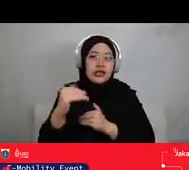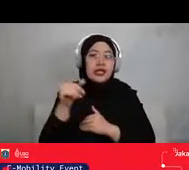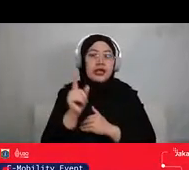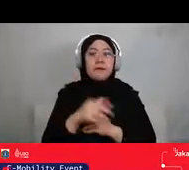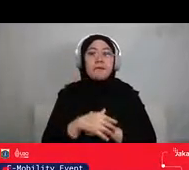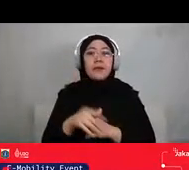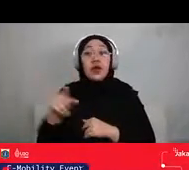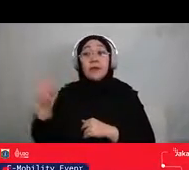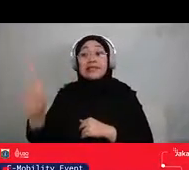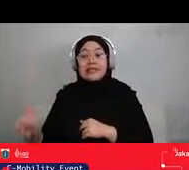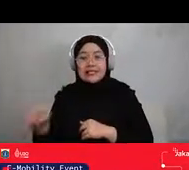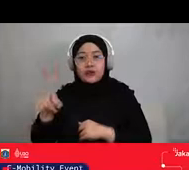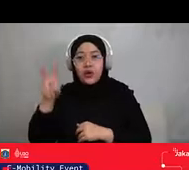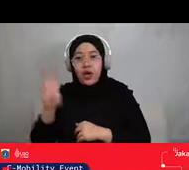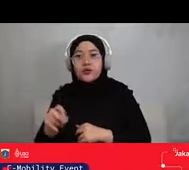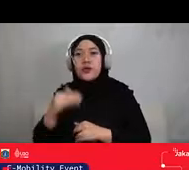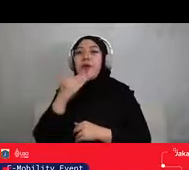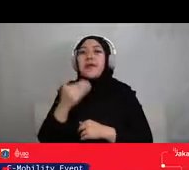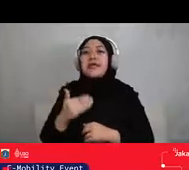the entire bus. Next slide, please.